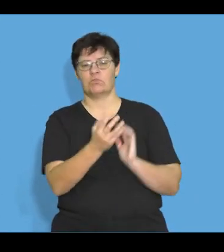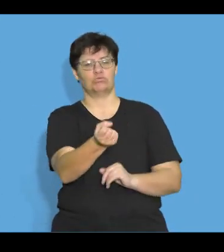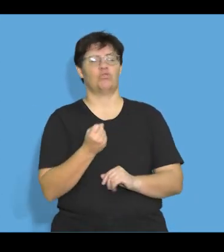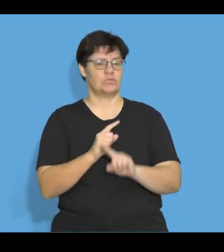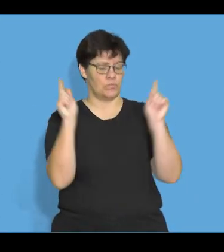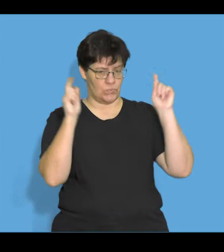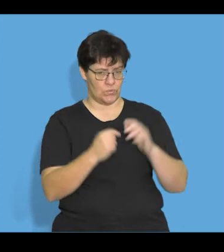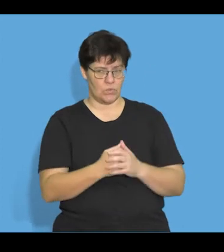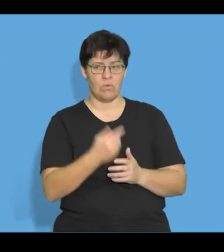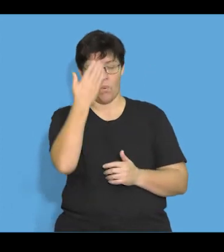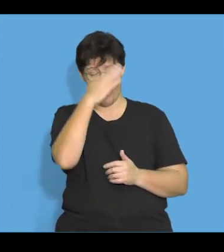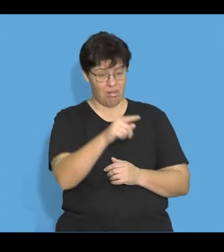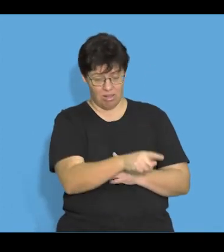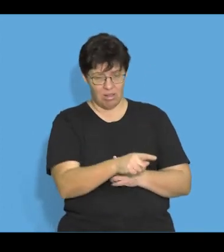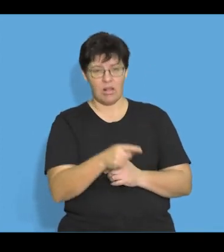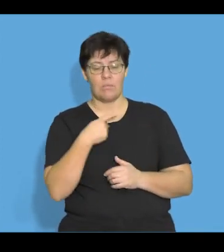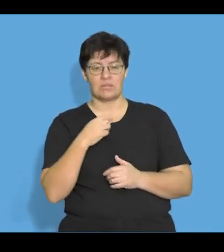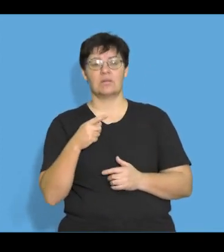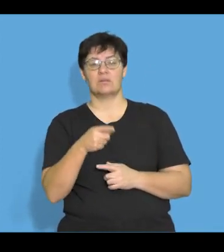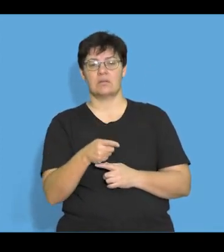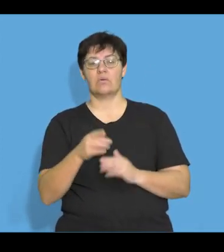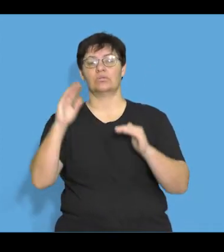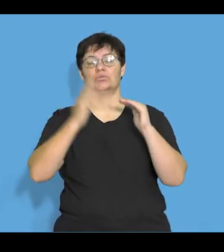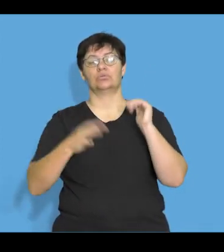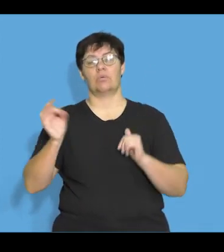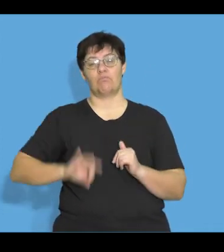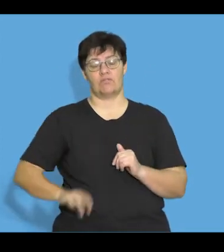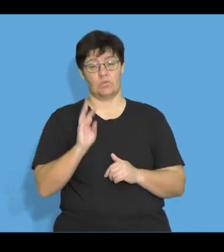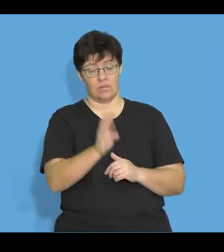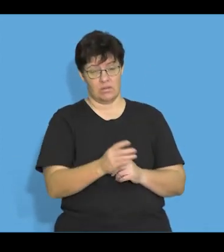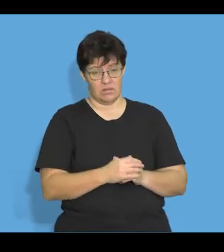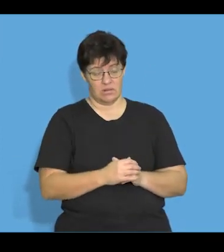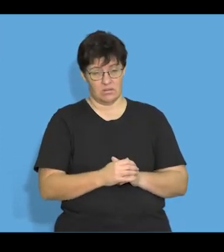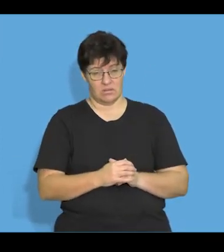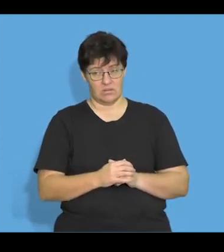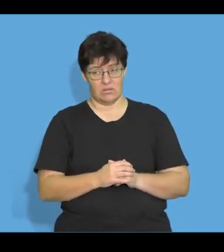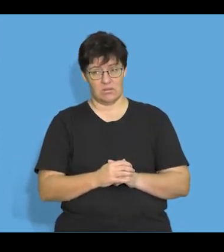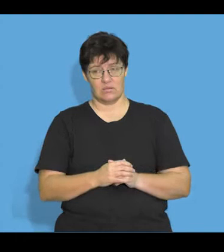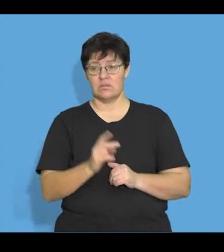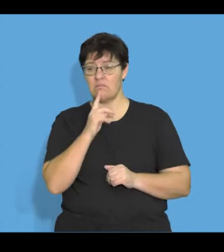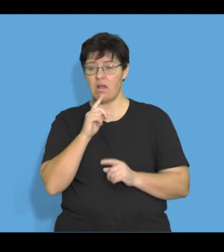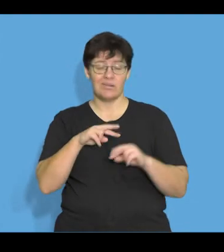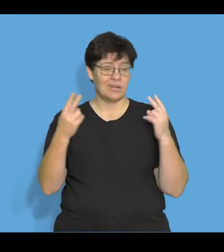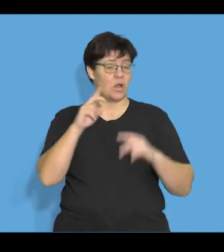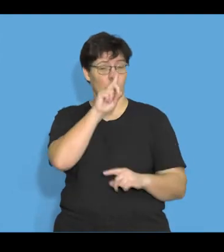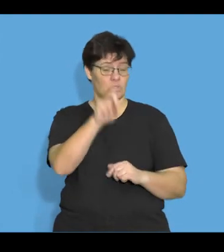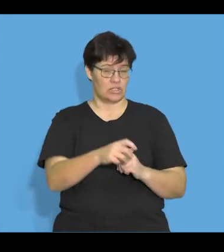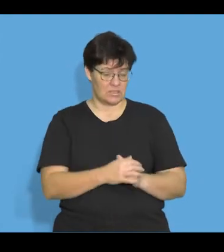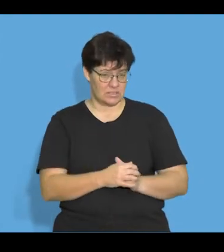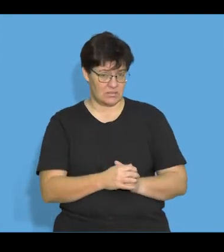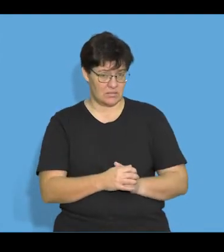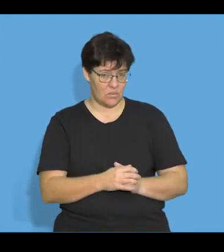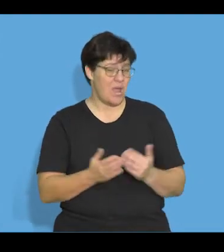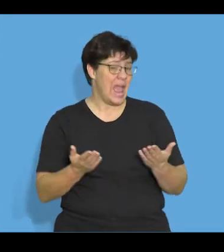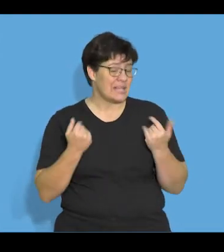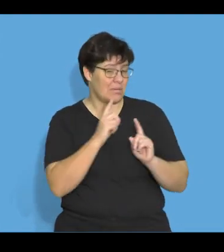He knew that it would just reduce his profits. Again, look at the type of question that you are expected to